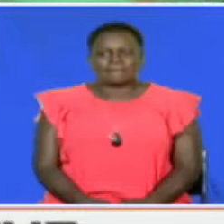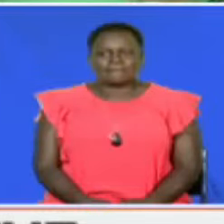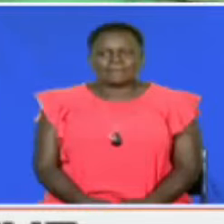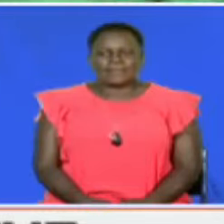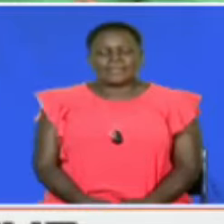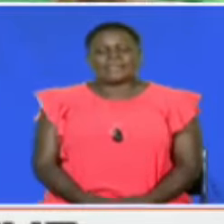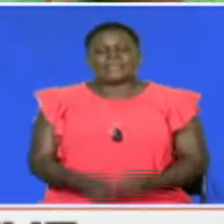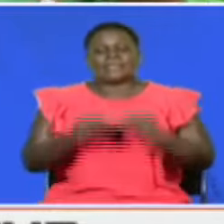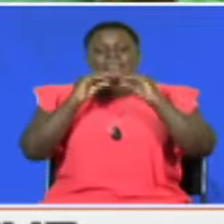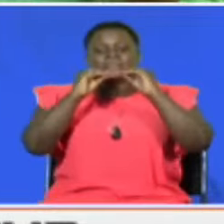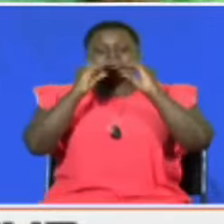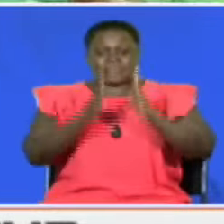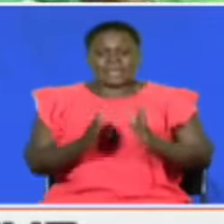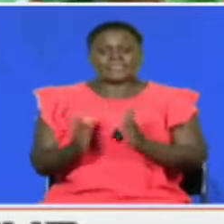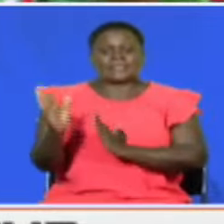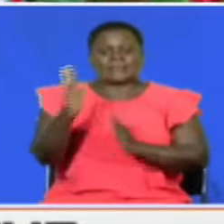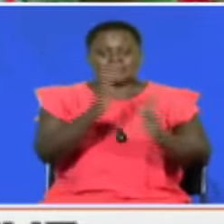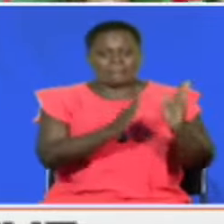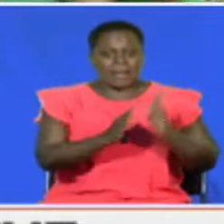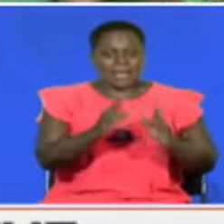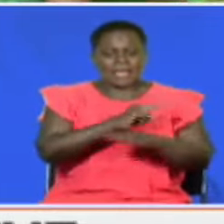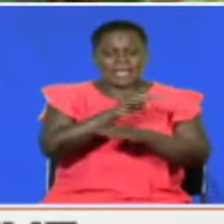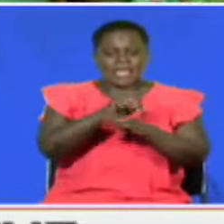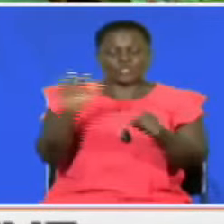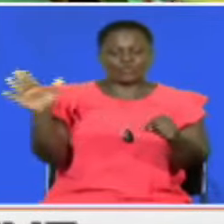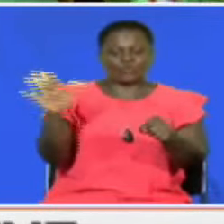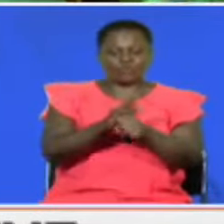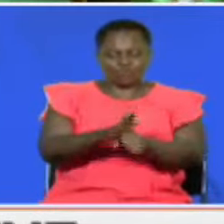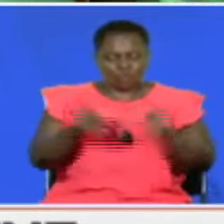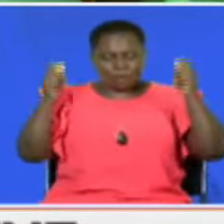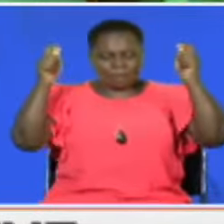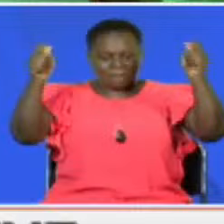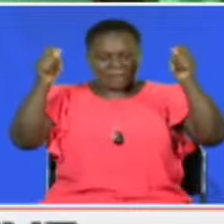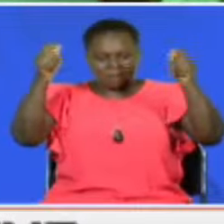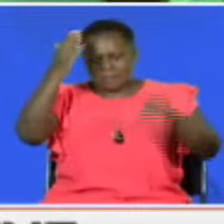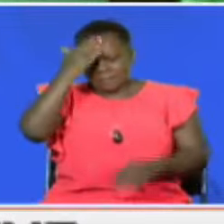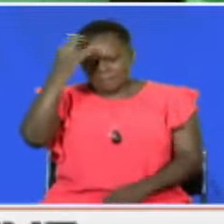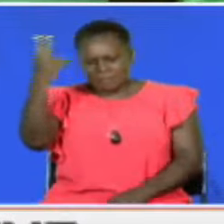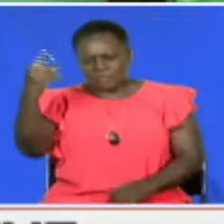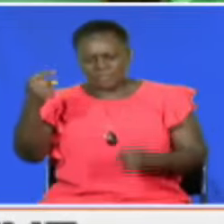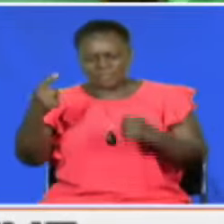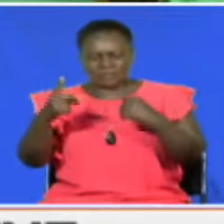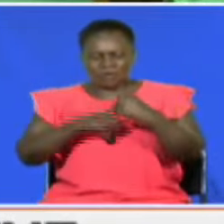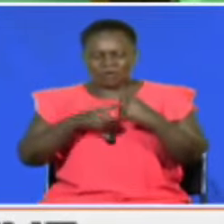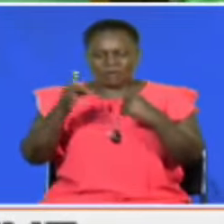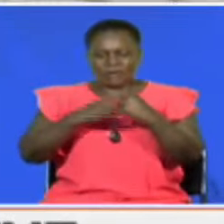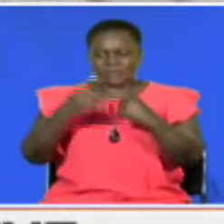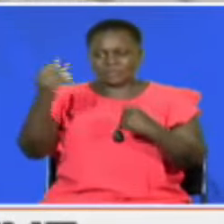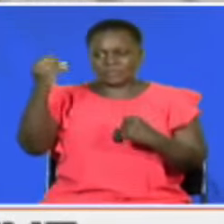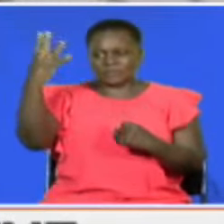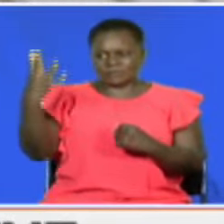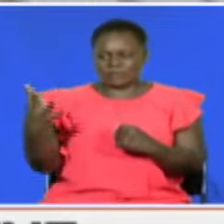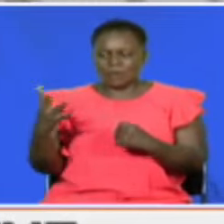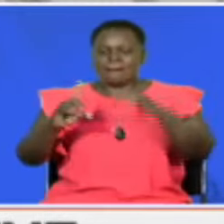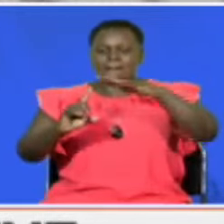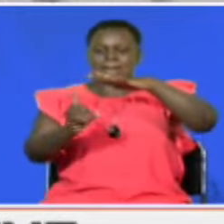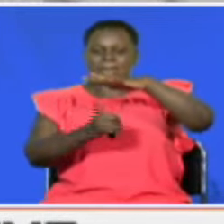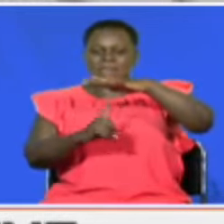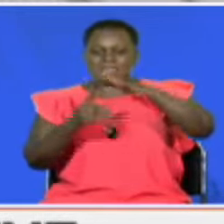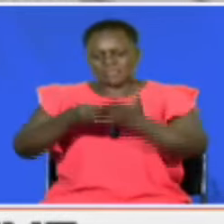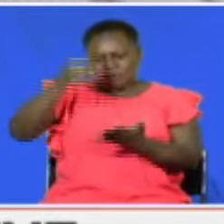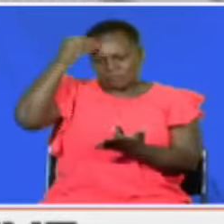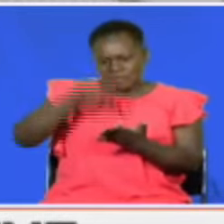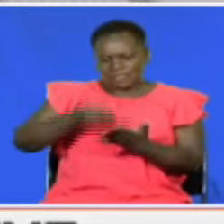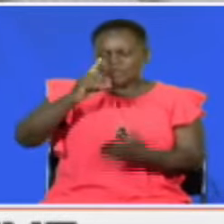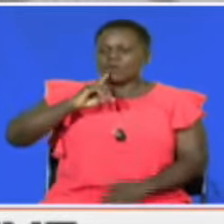Even as teachers plan to go on a nationwide strike on Monday, 26th August 2024, the Ministry of